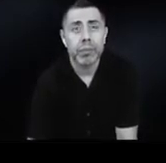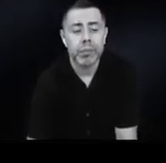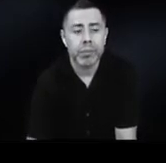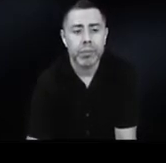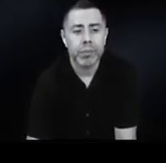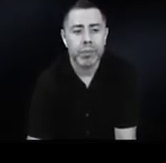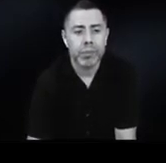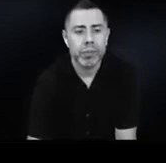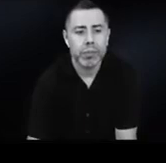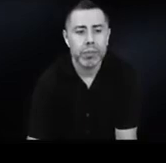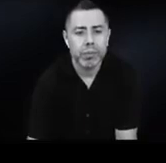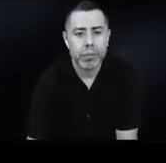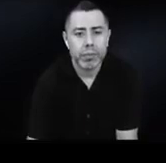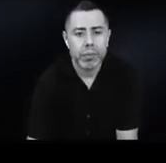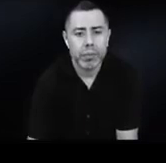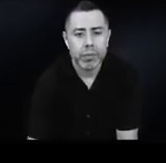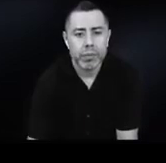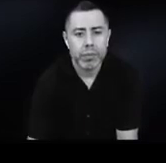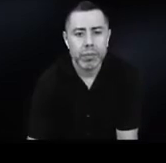There's a